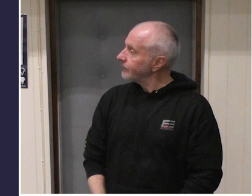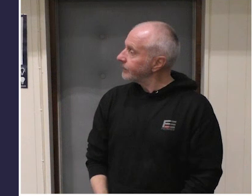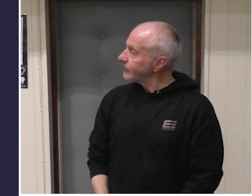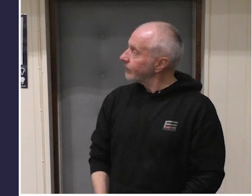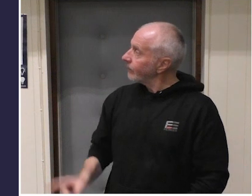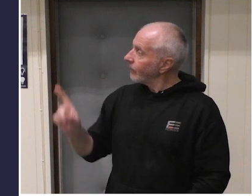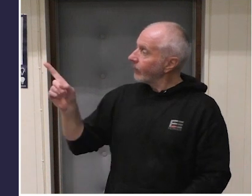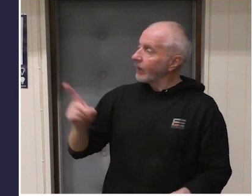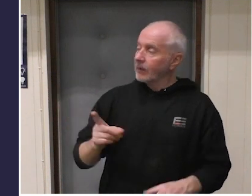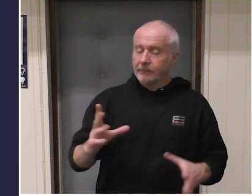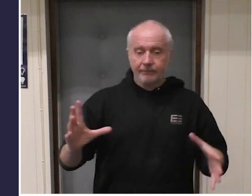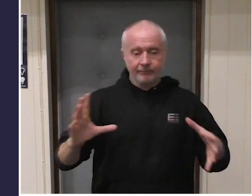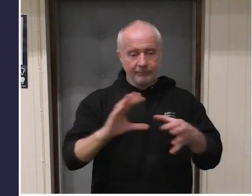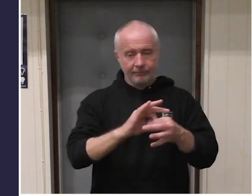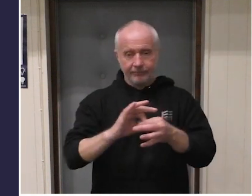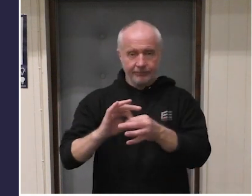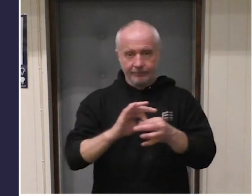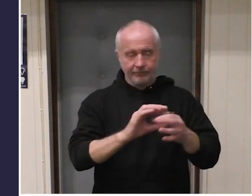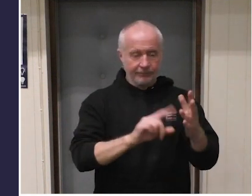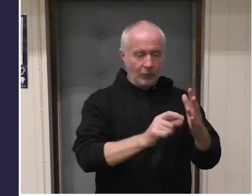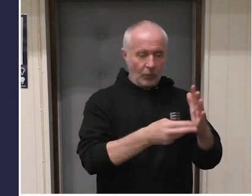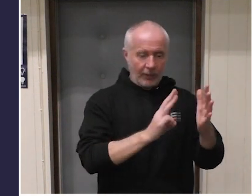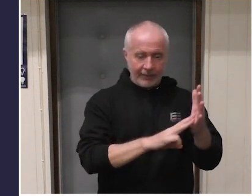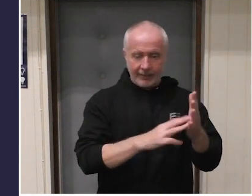This interaction between organism and the environment